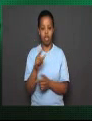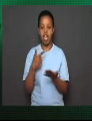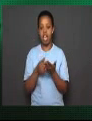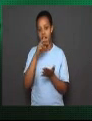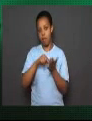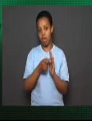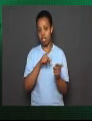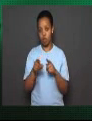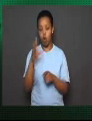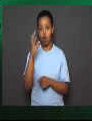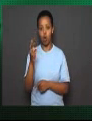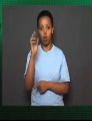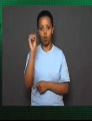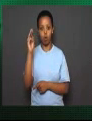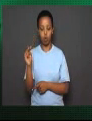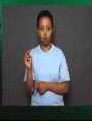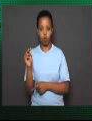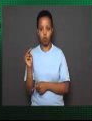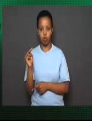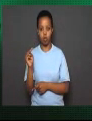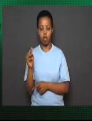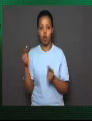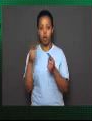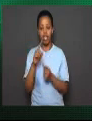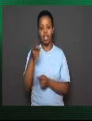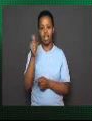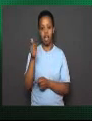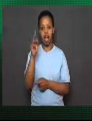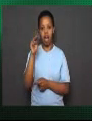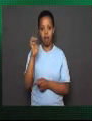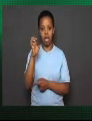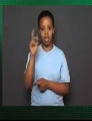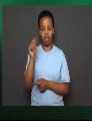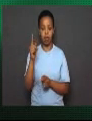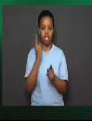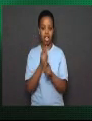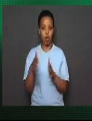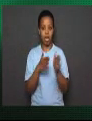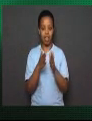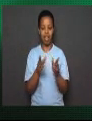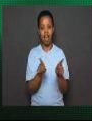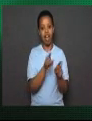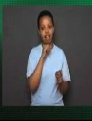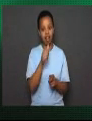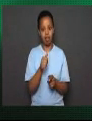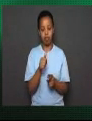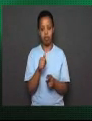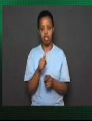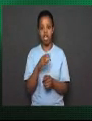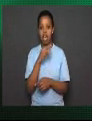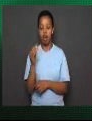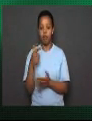chromosomes do not segregate into the gametes. When the abnormal